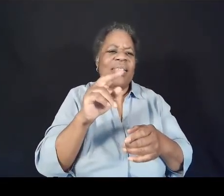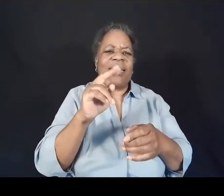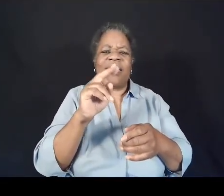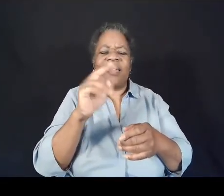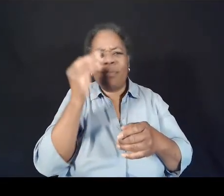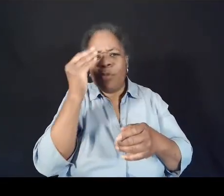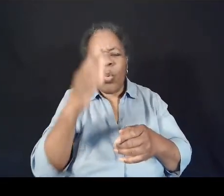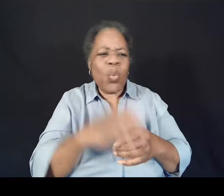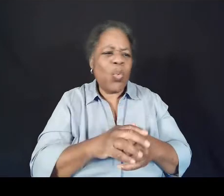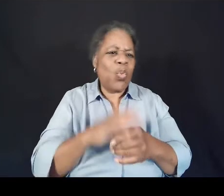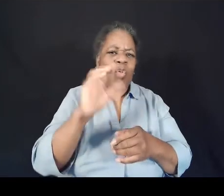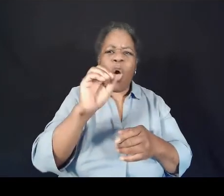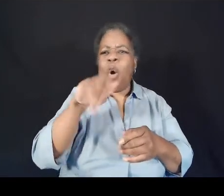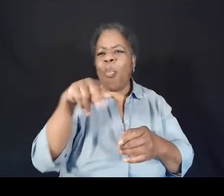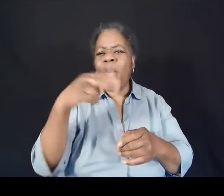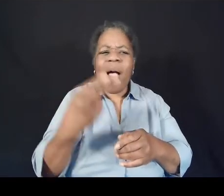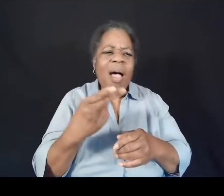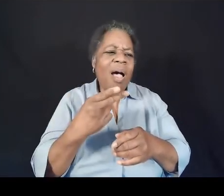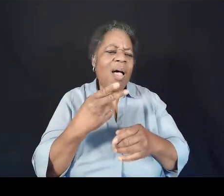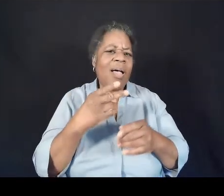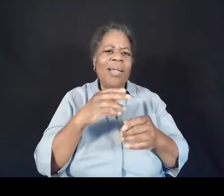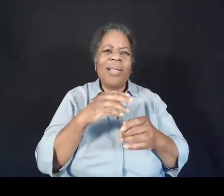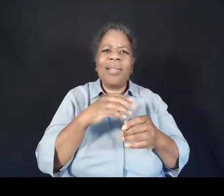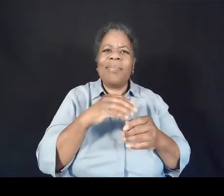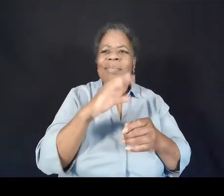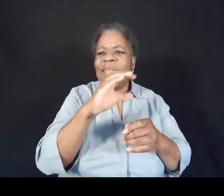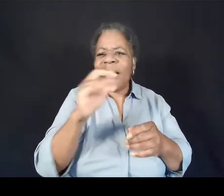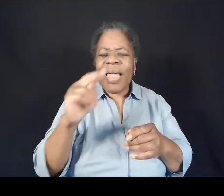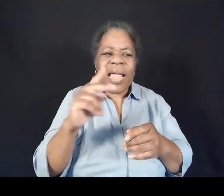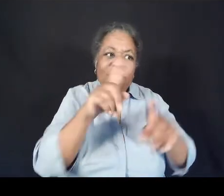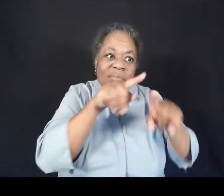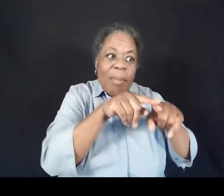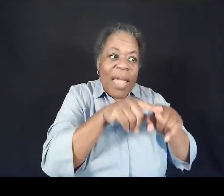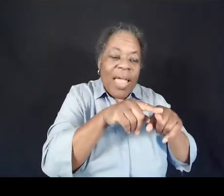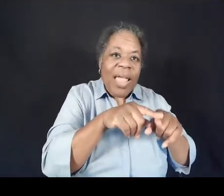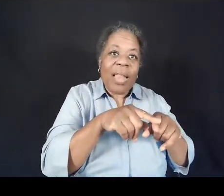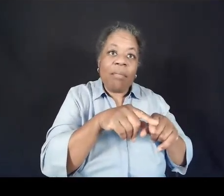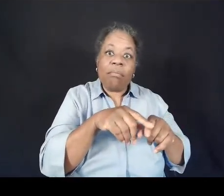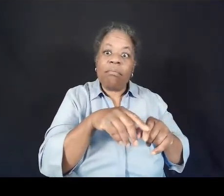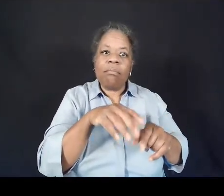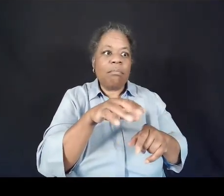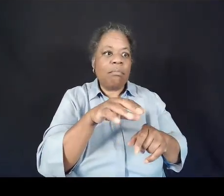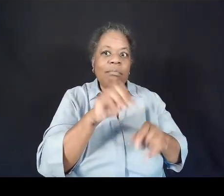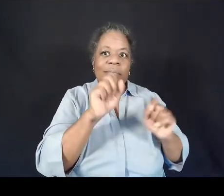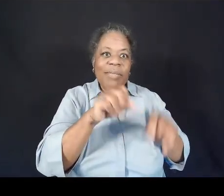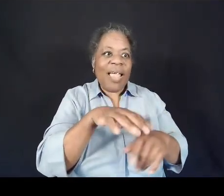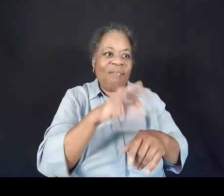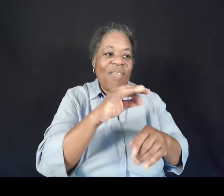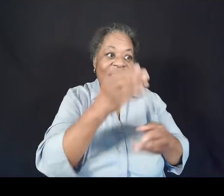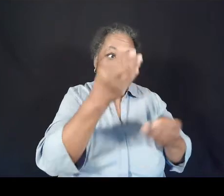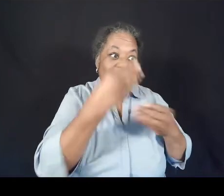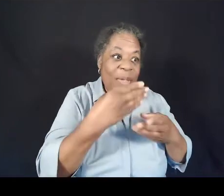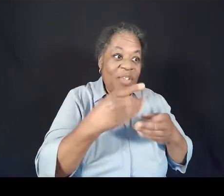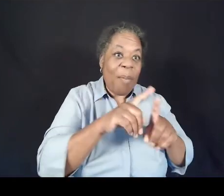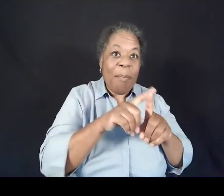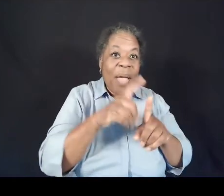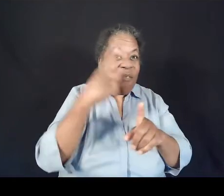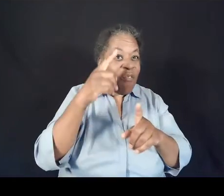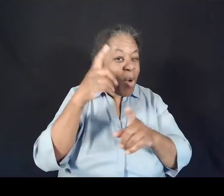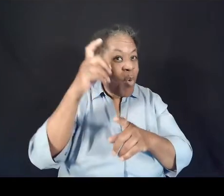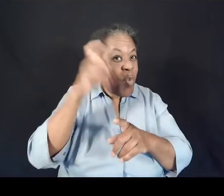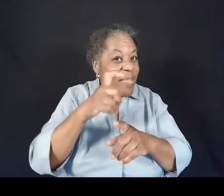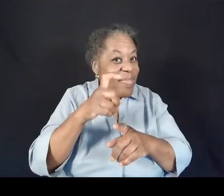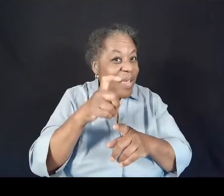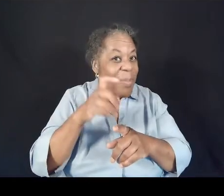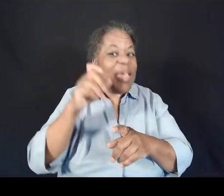Oprah. Now, you can turn to those places for information, but for wisdom, you want to look to the